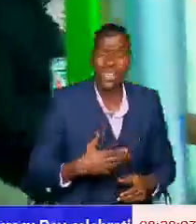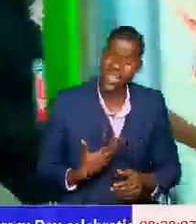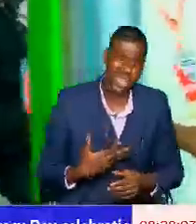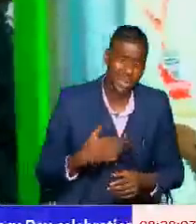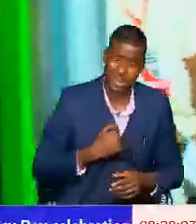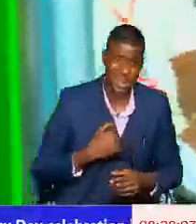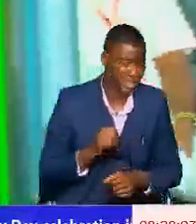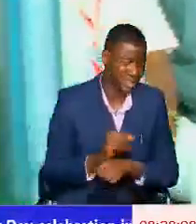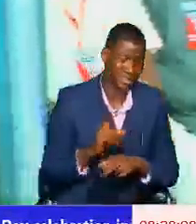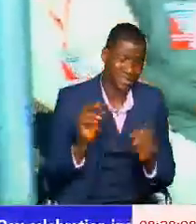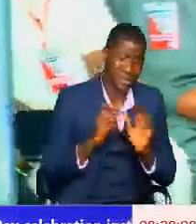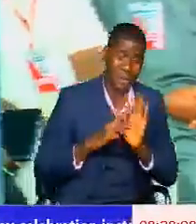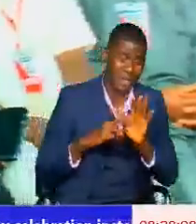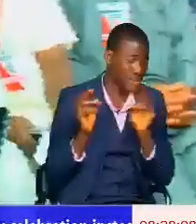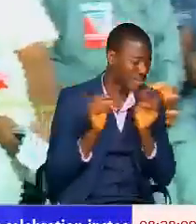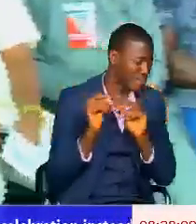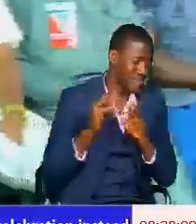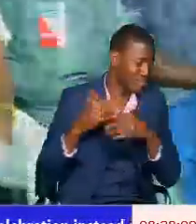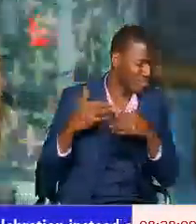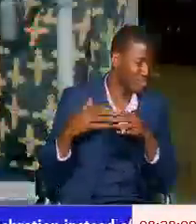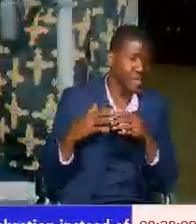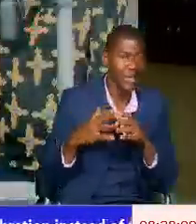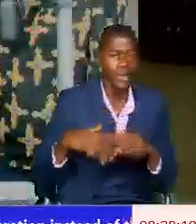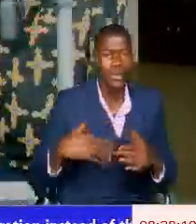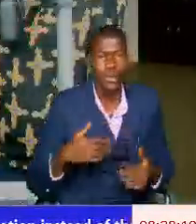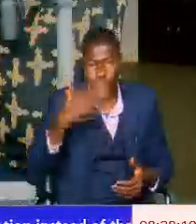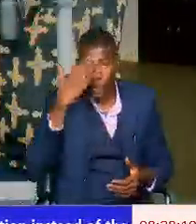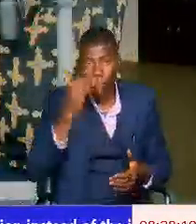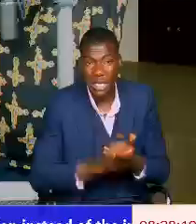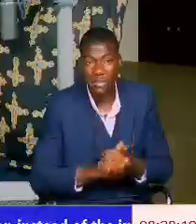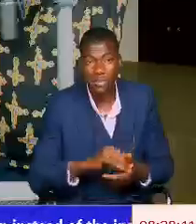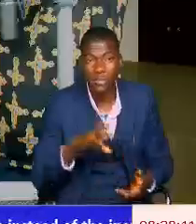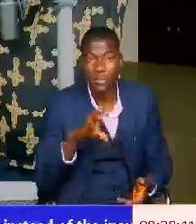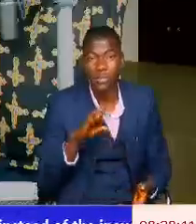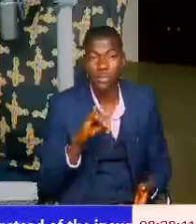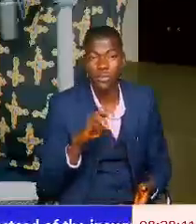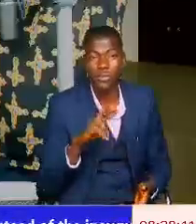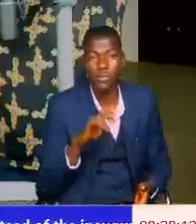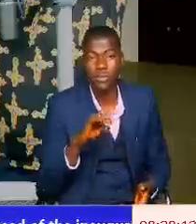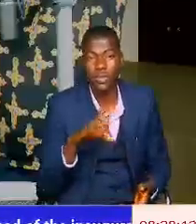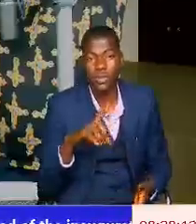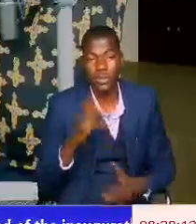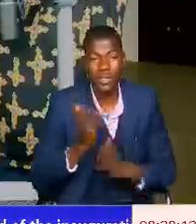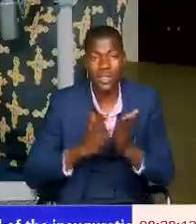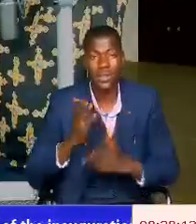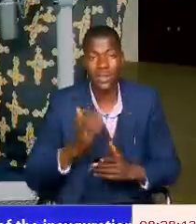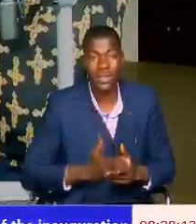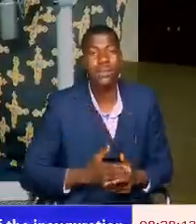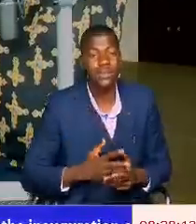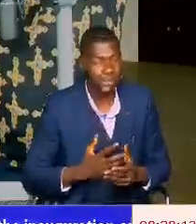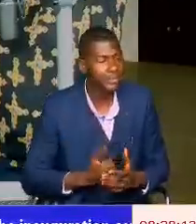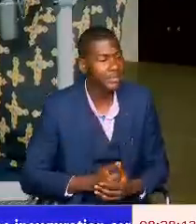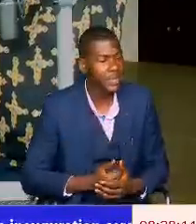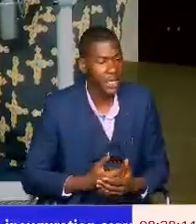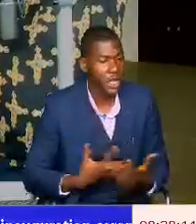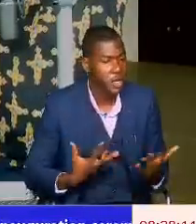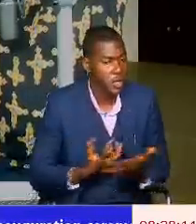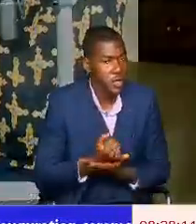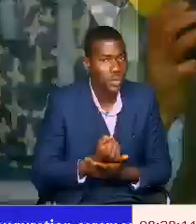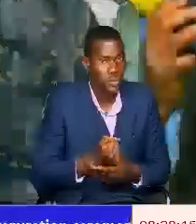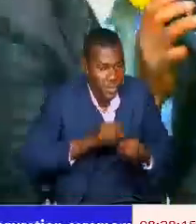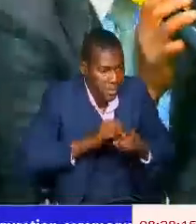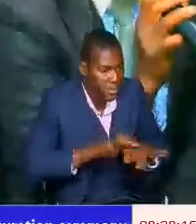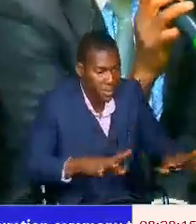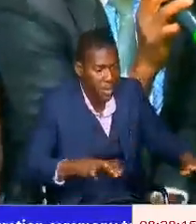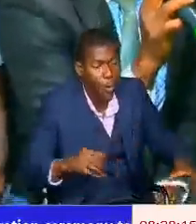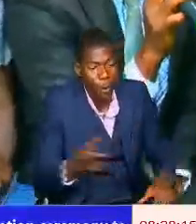Because all of them, you know, civil servants, beam like this, the news they circulate. They're not waiting, make the tender to